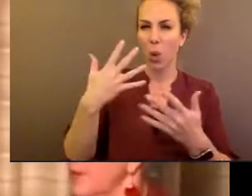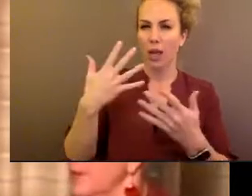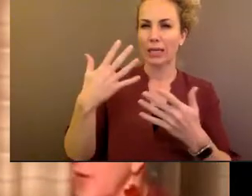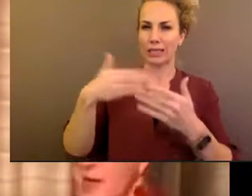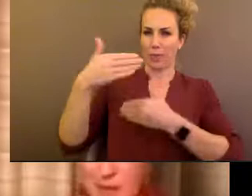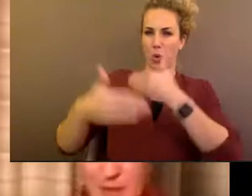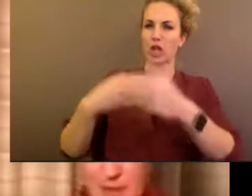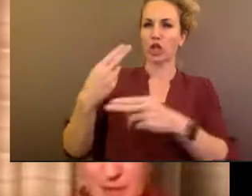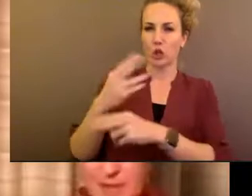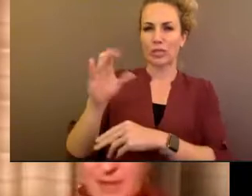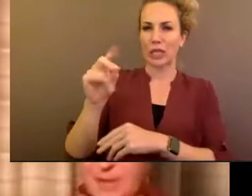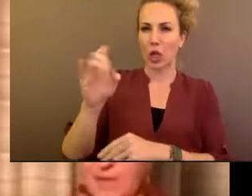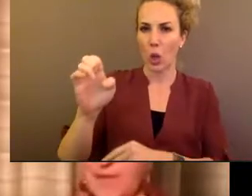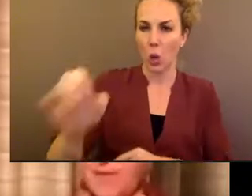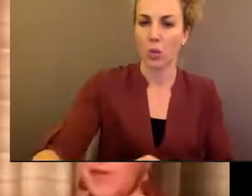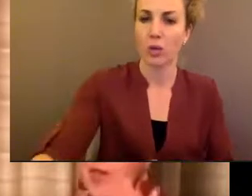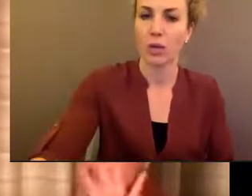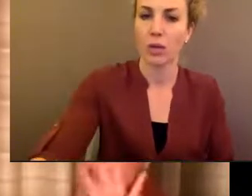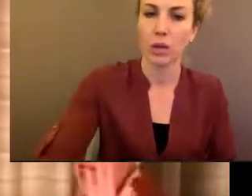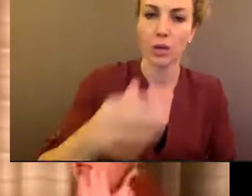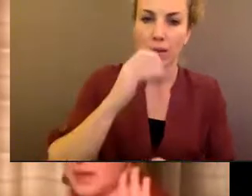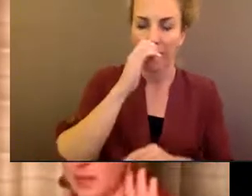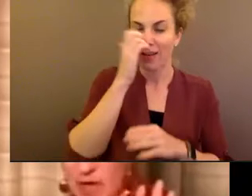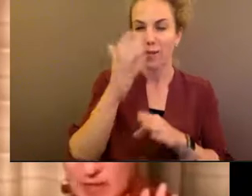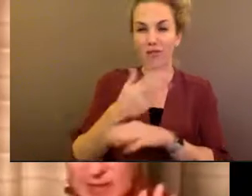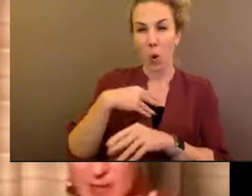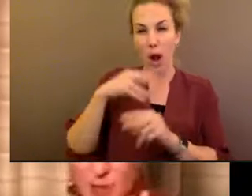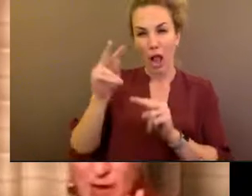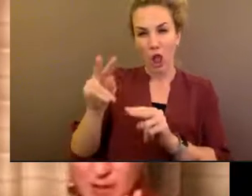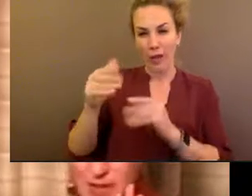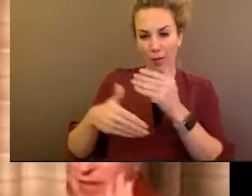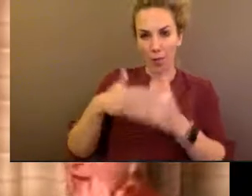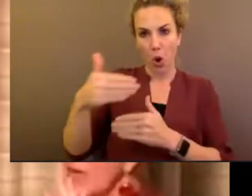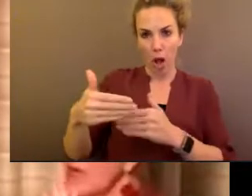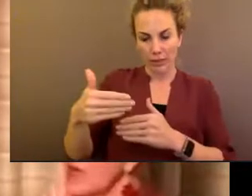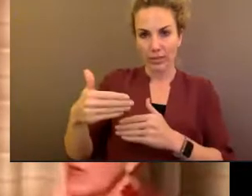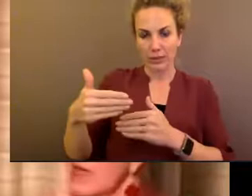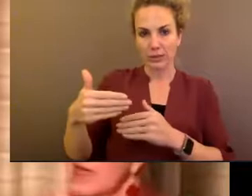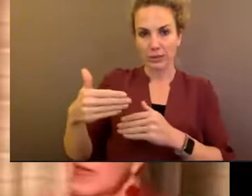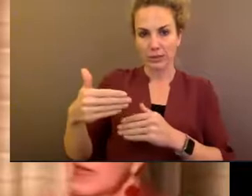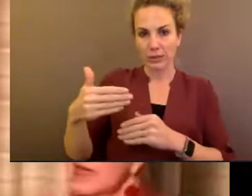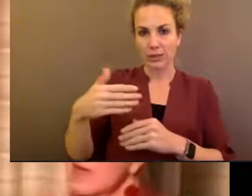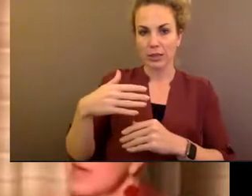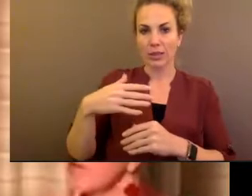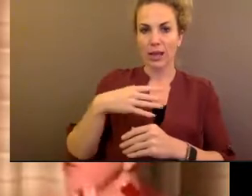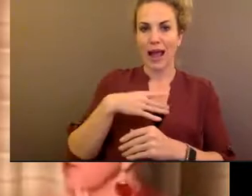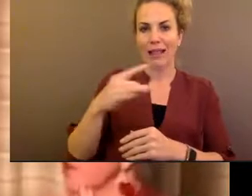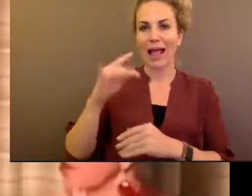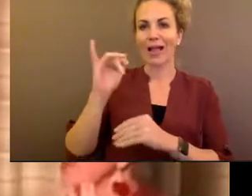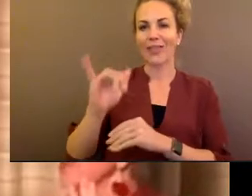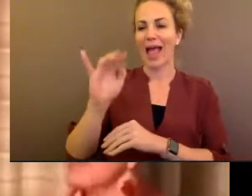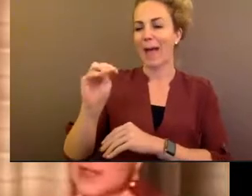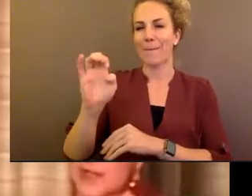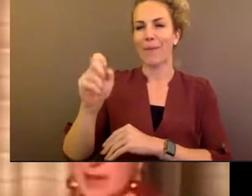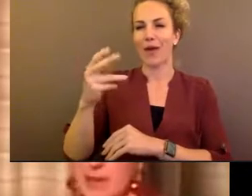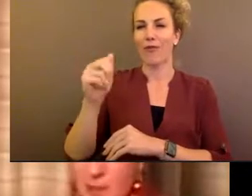process for using the code? Before I look at the process, I like the metaphor of the code